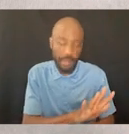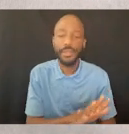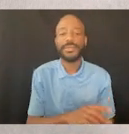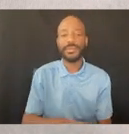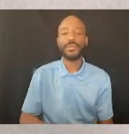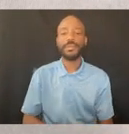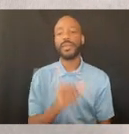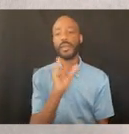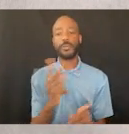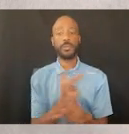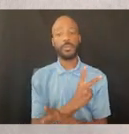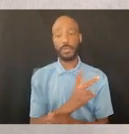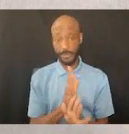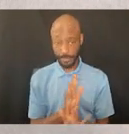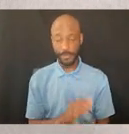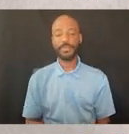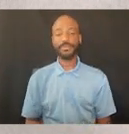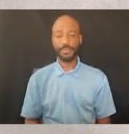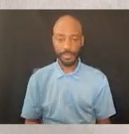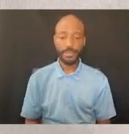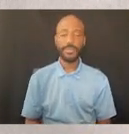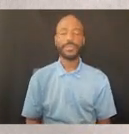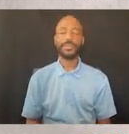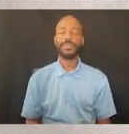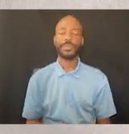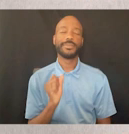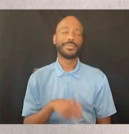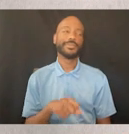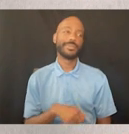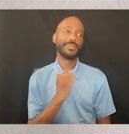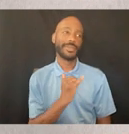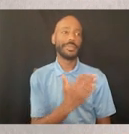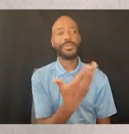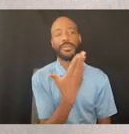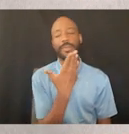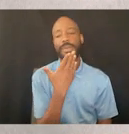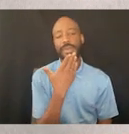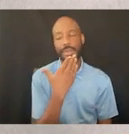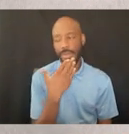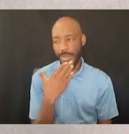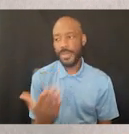that was the worst of it. So yes, me too. Thank you, Laura, and thank you for